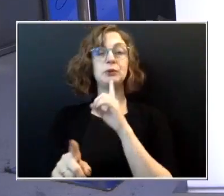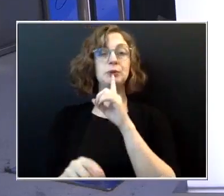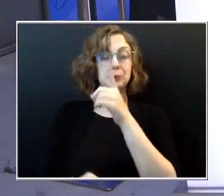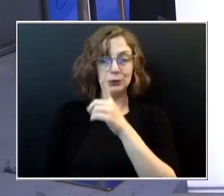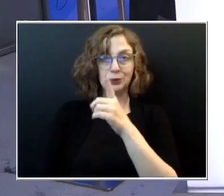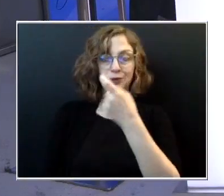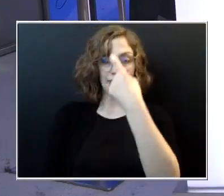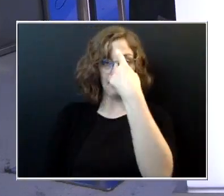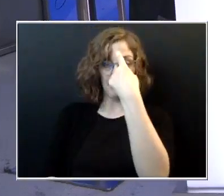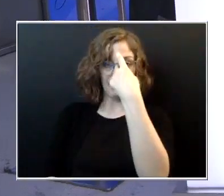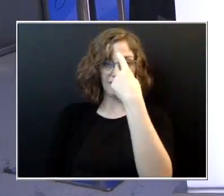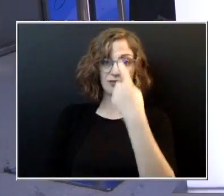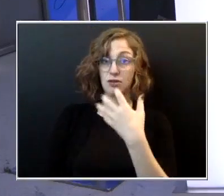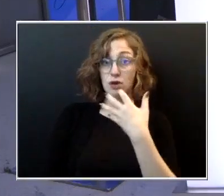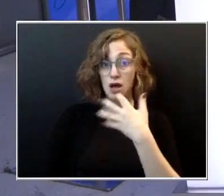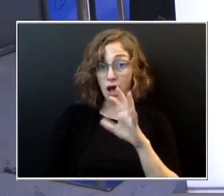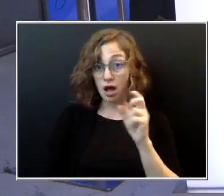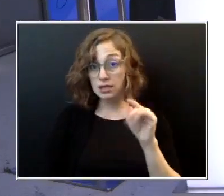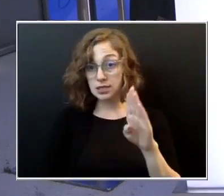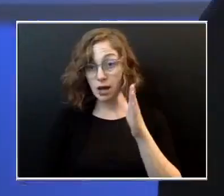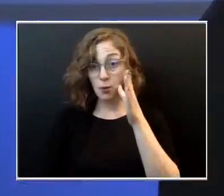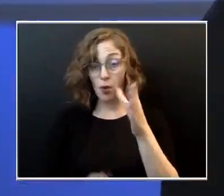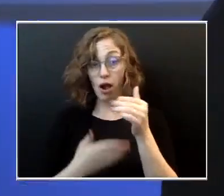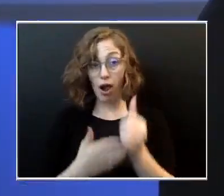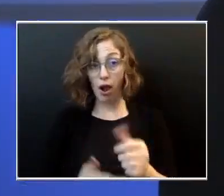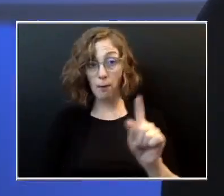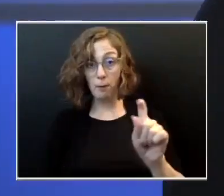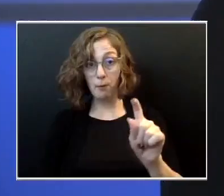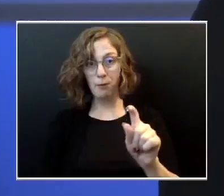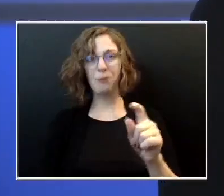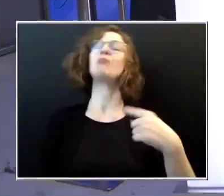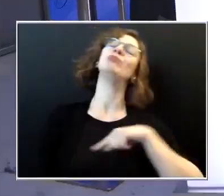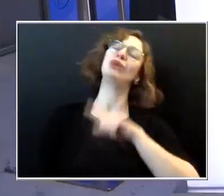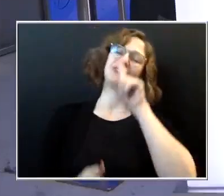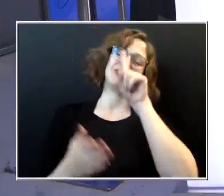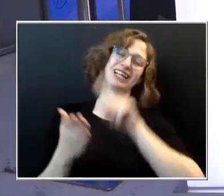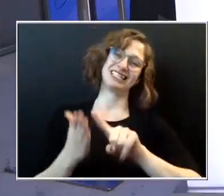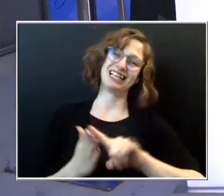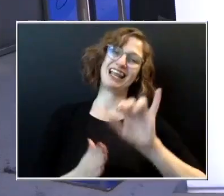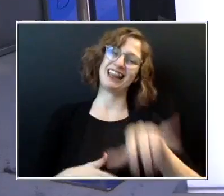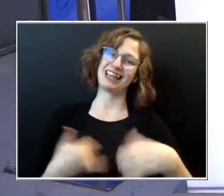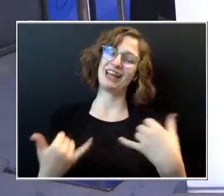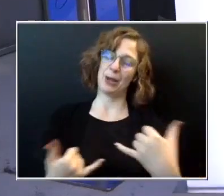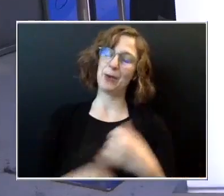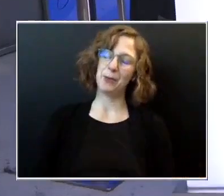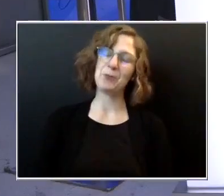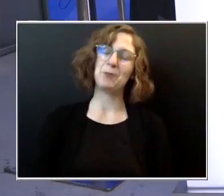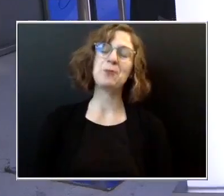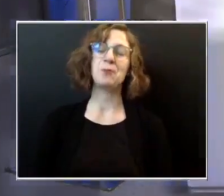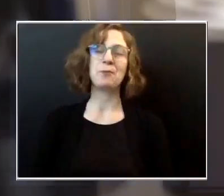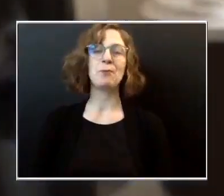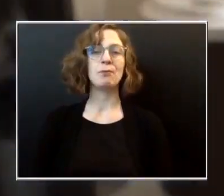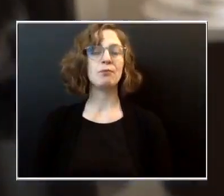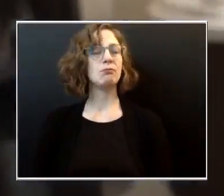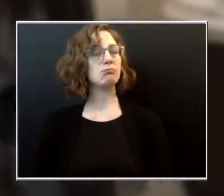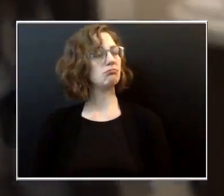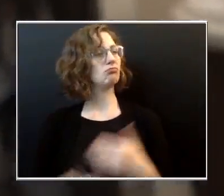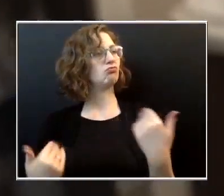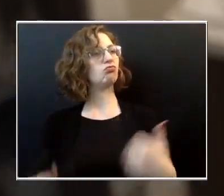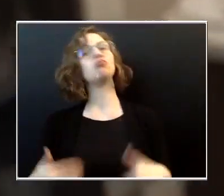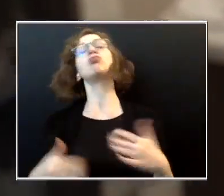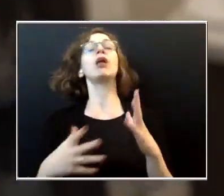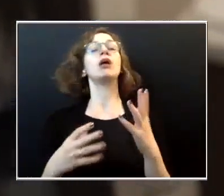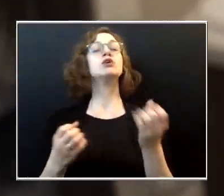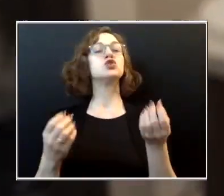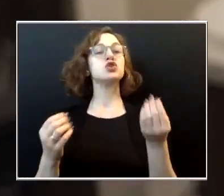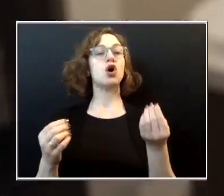too? That is what we're actively investigating, yes. Excellent. Okay, so about this hot tub study, you're calling